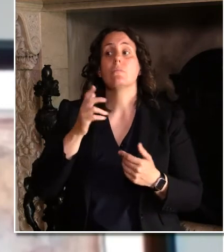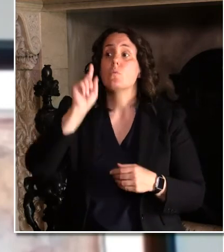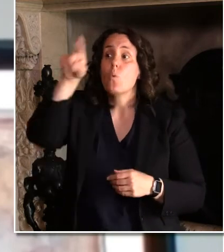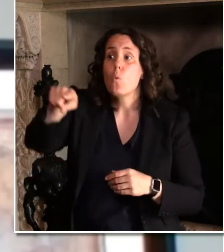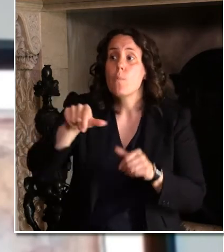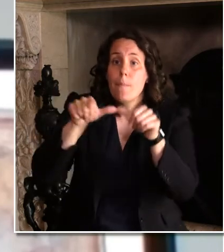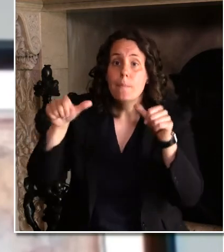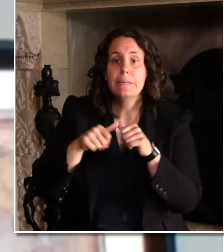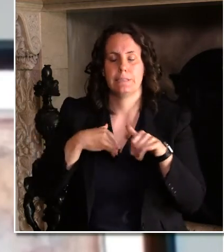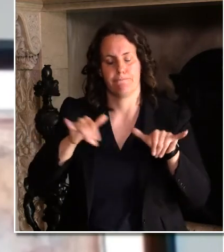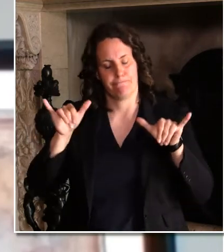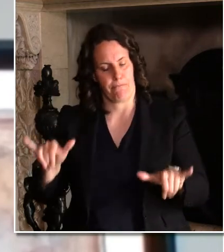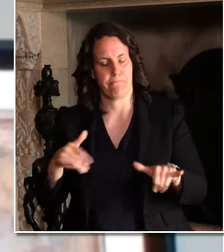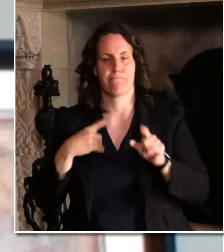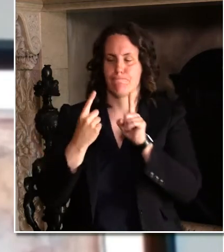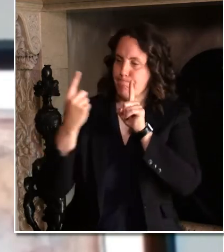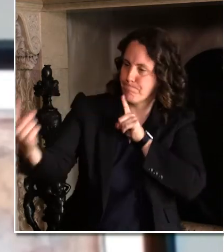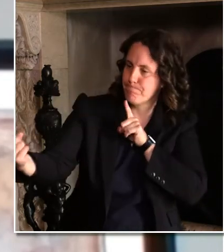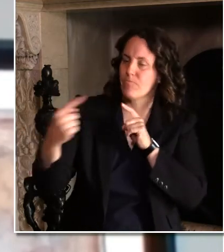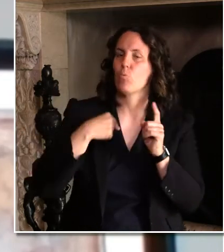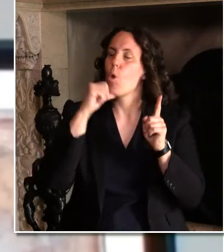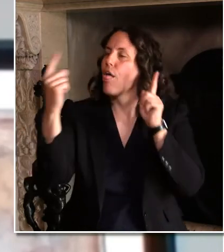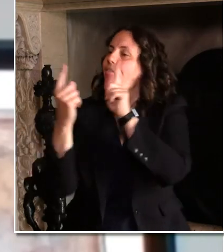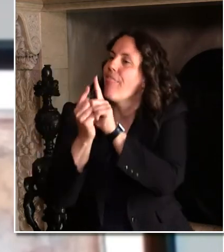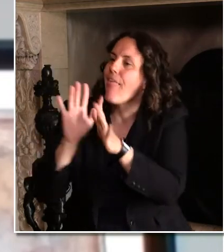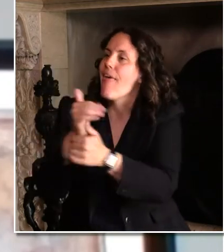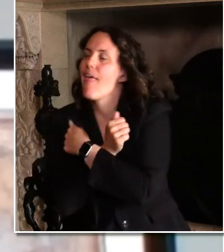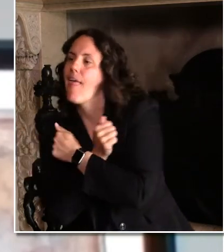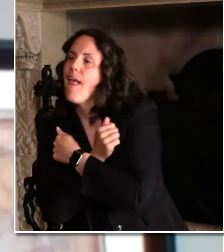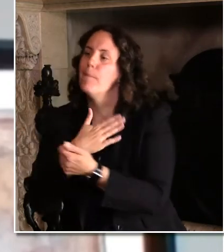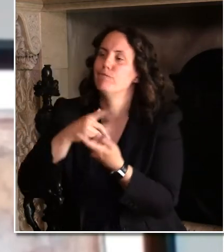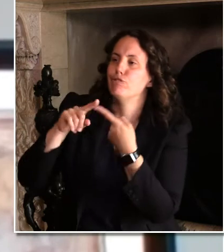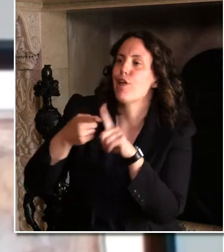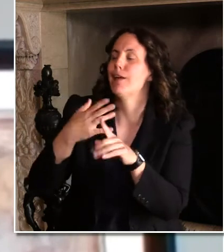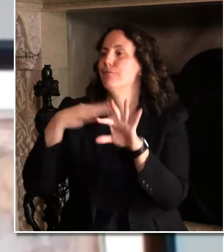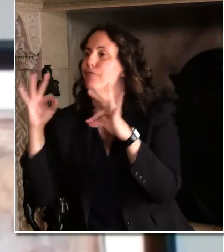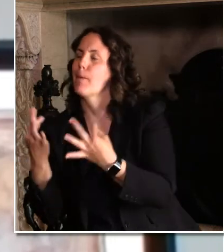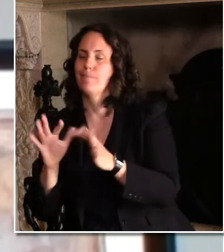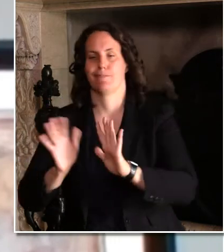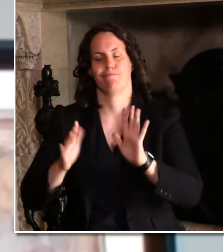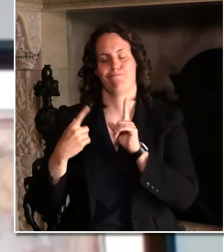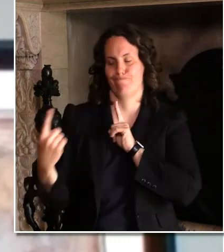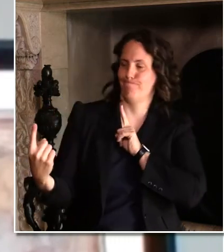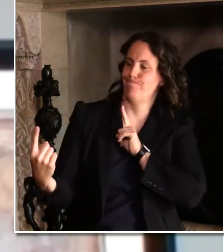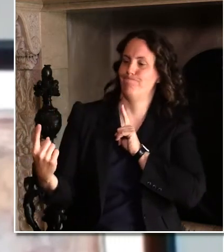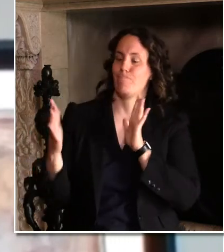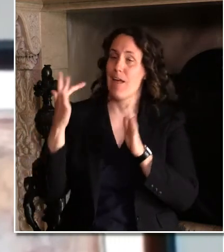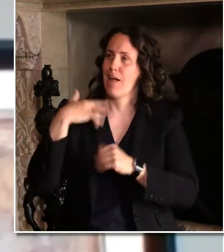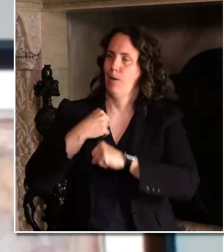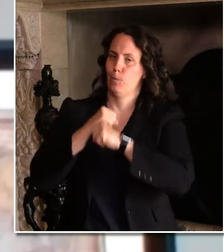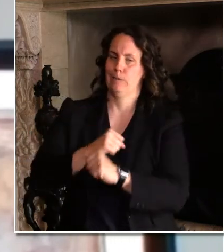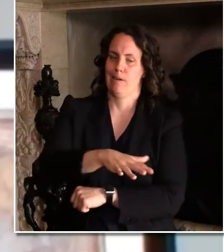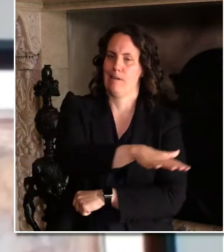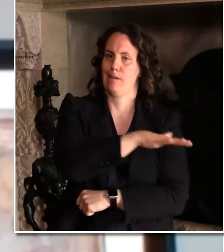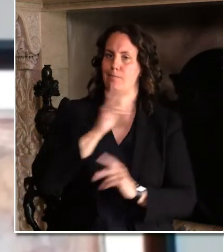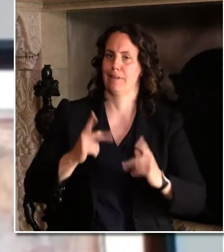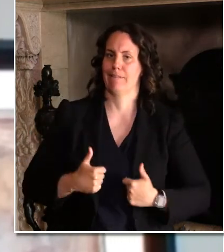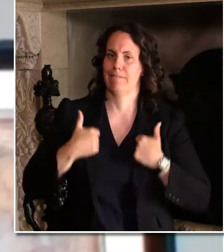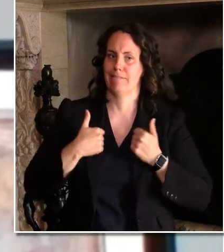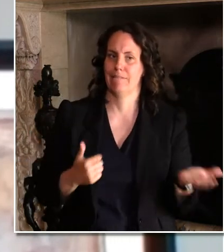regular testing, to acquire all needed PPE, and to retain the staff needed to implement best practice infection control